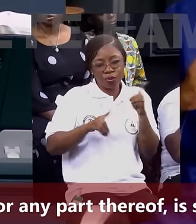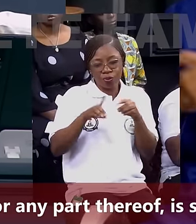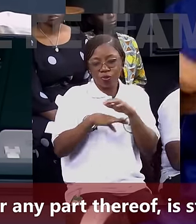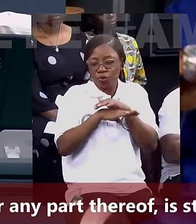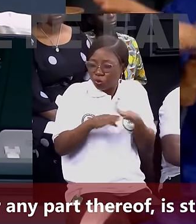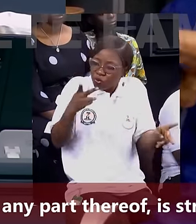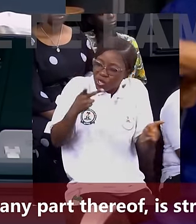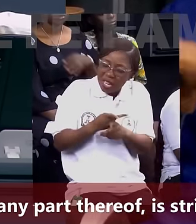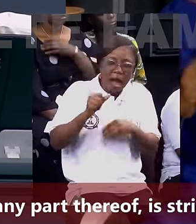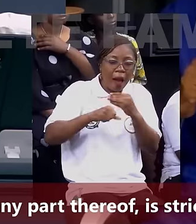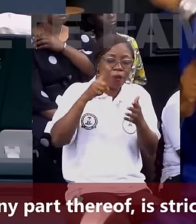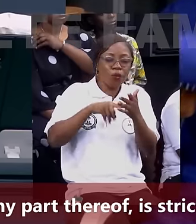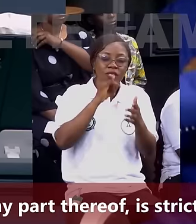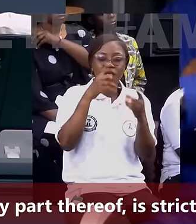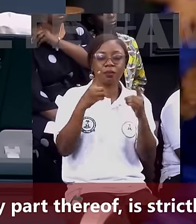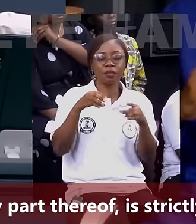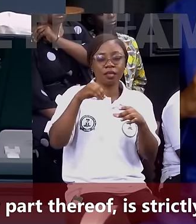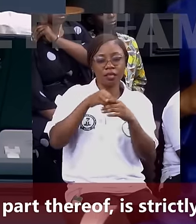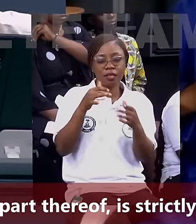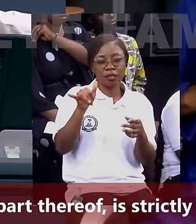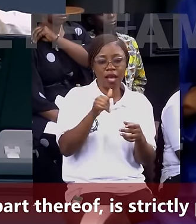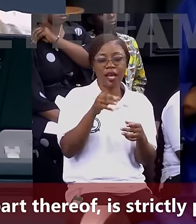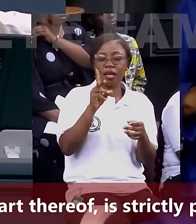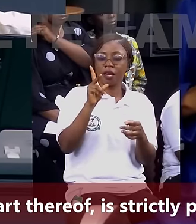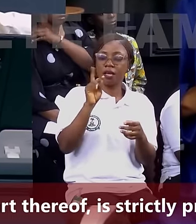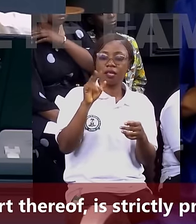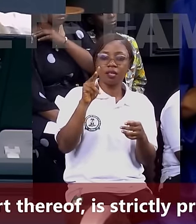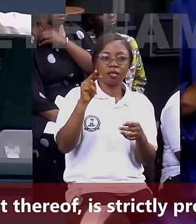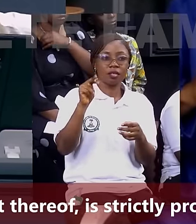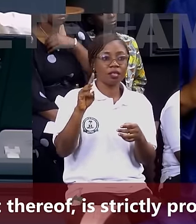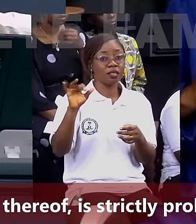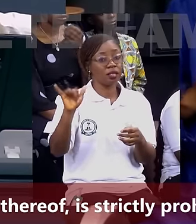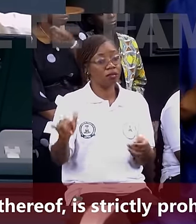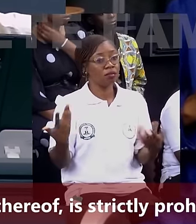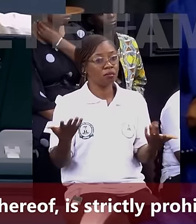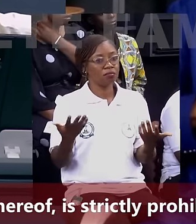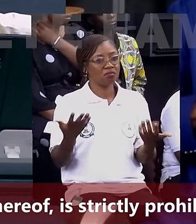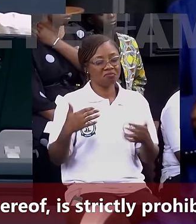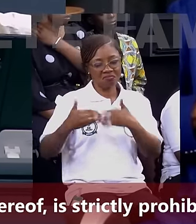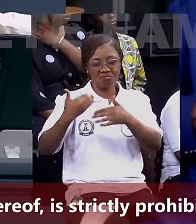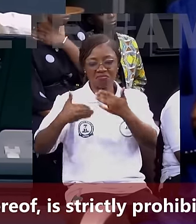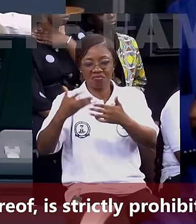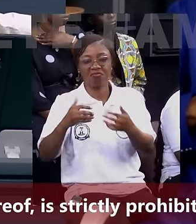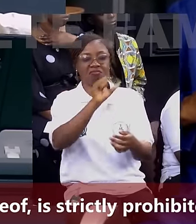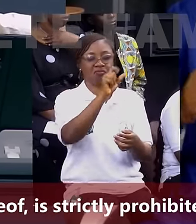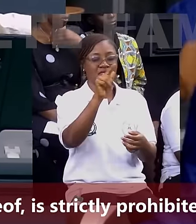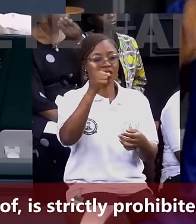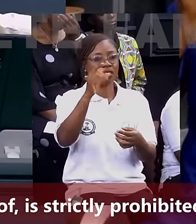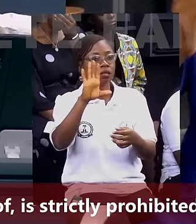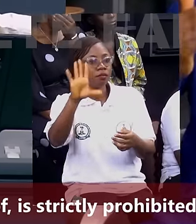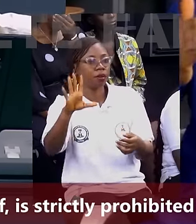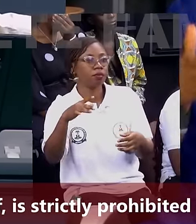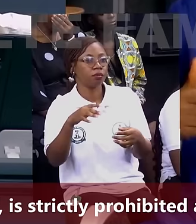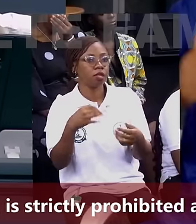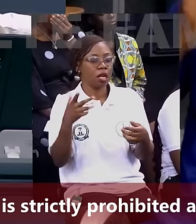kidneys, and within 5 years, they have moved from stage 1 to stage 5, and then it's too late to do anything. Yeah, so that's why it